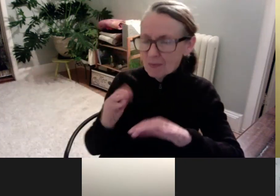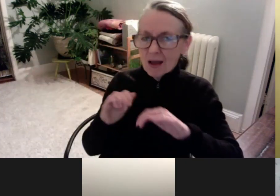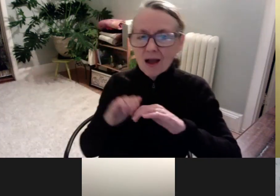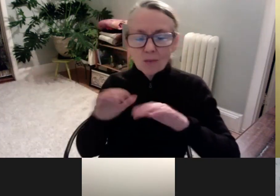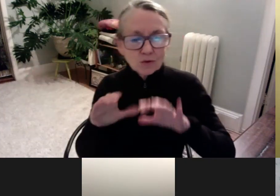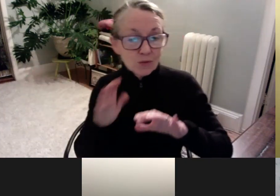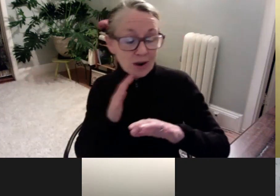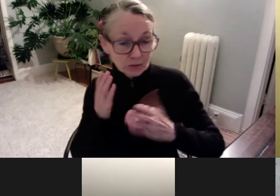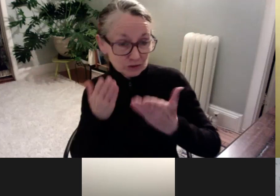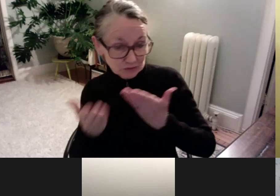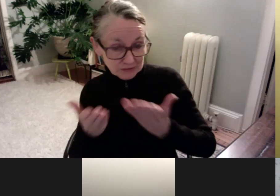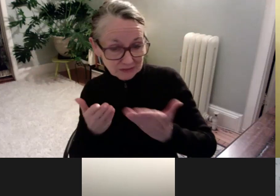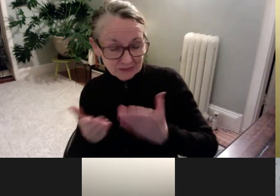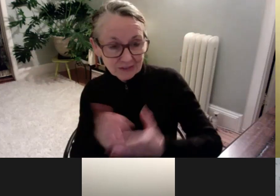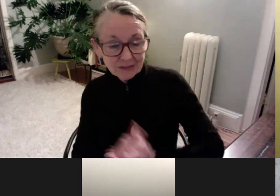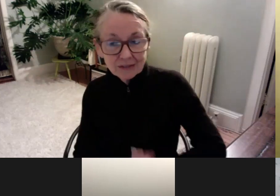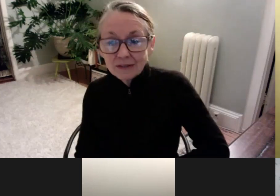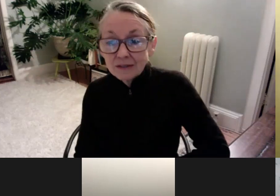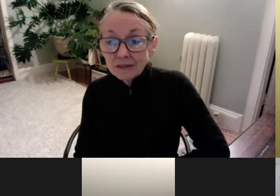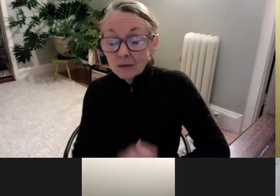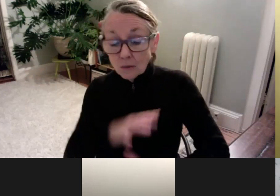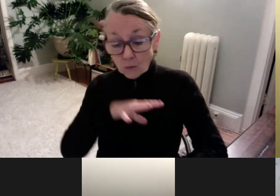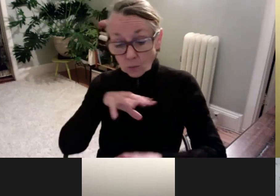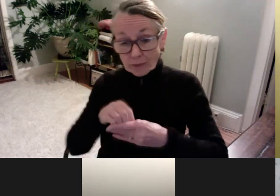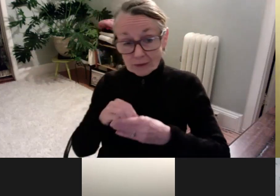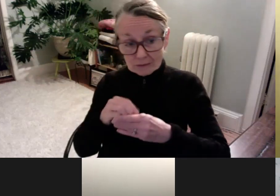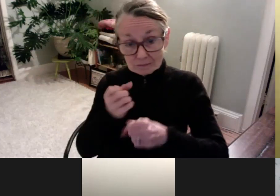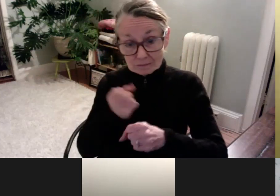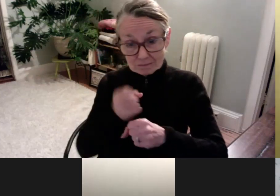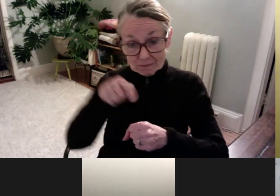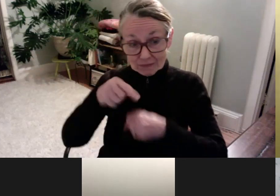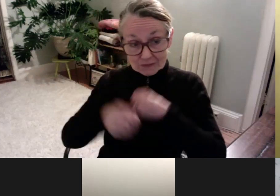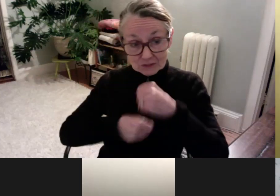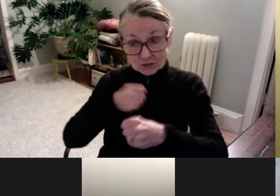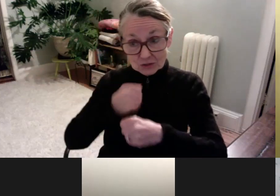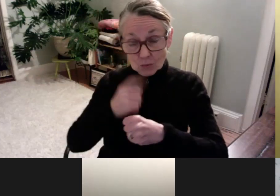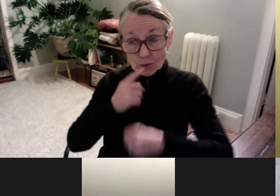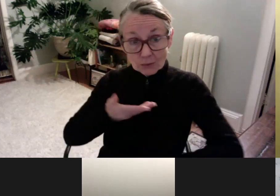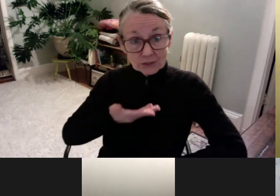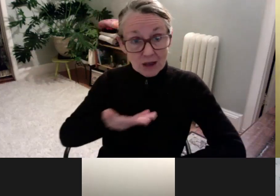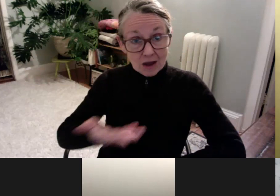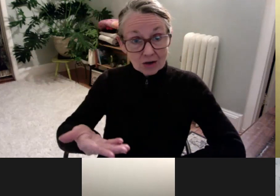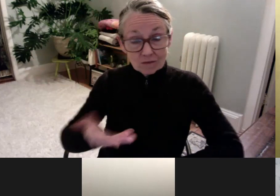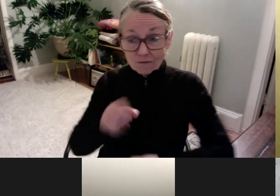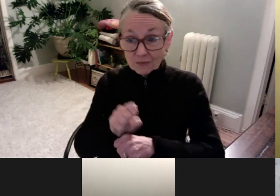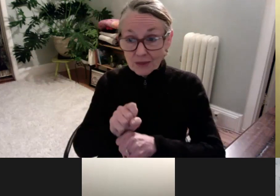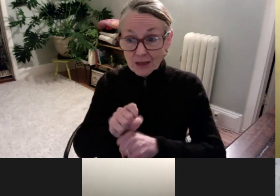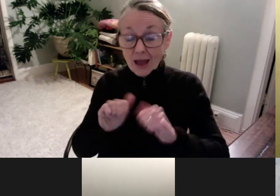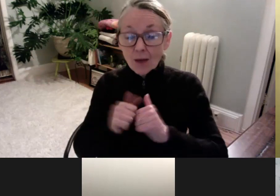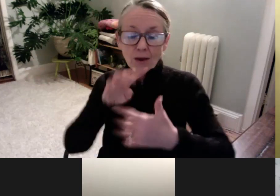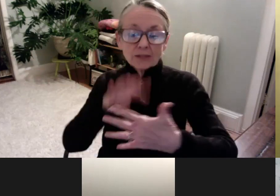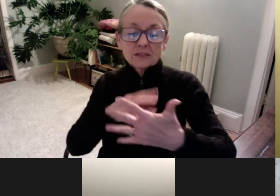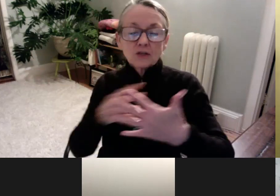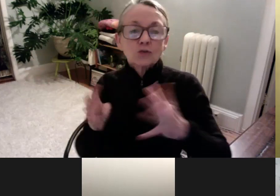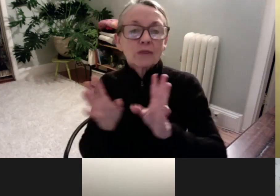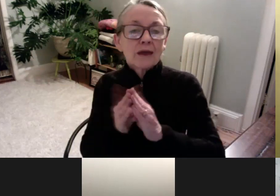have. But within the next year, as soon as I was hired for the position, that's how I scheduled that meeting